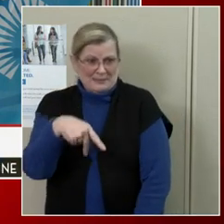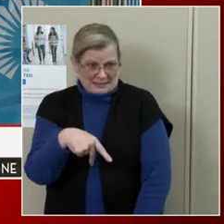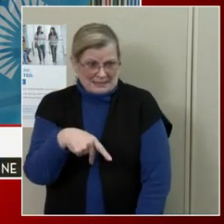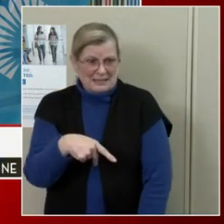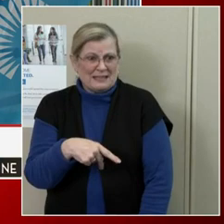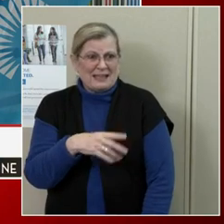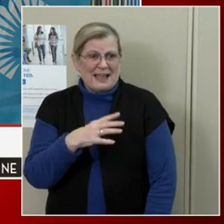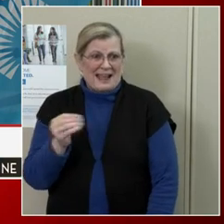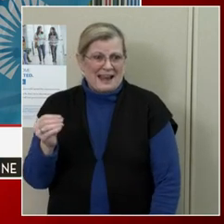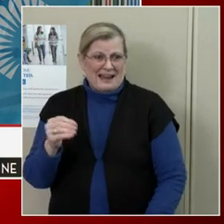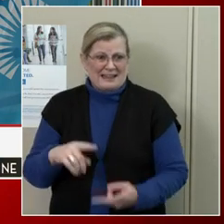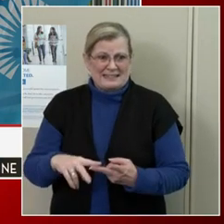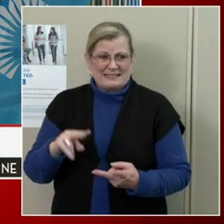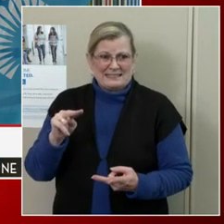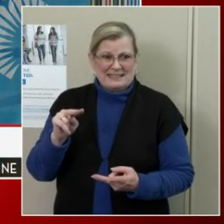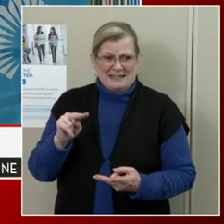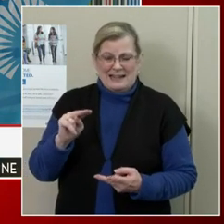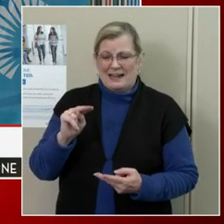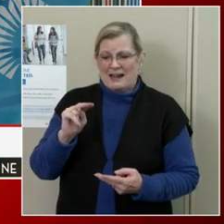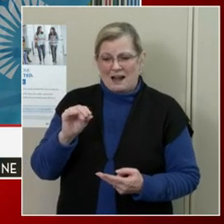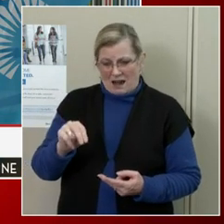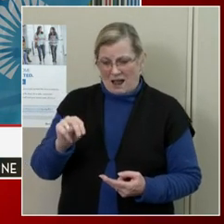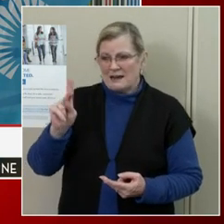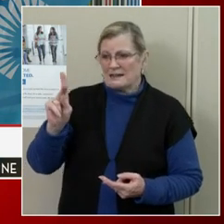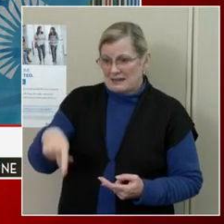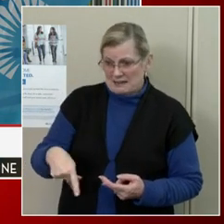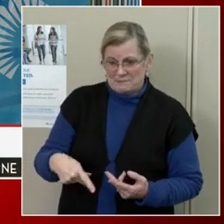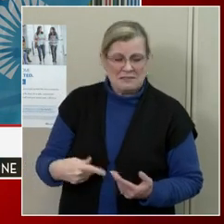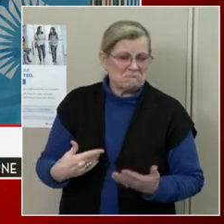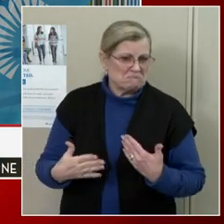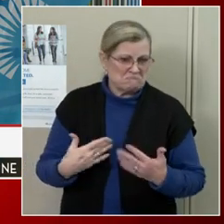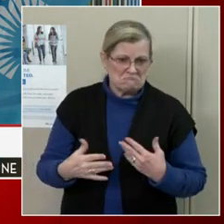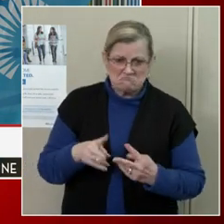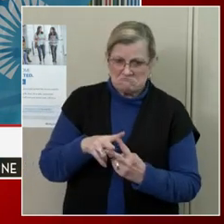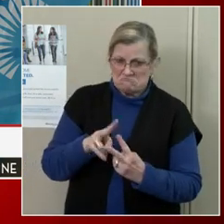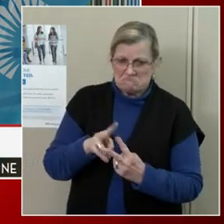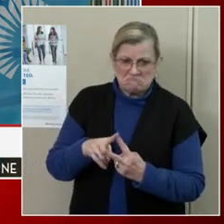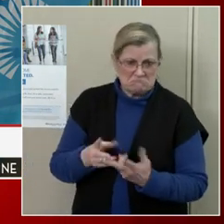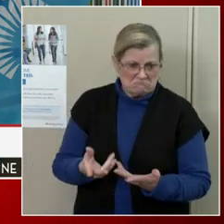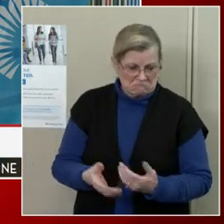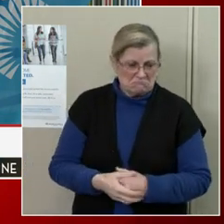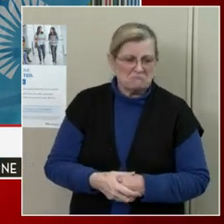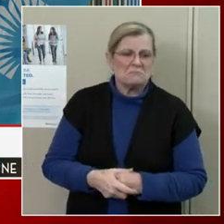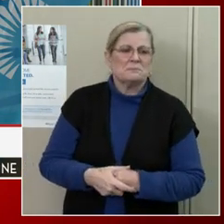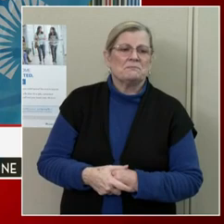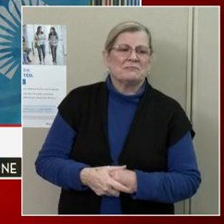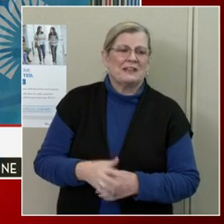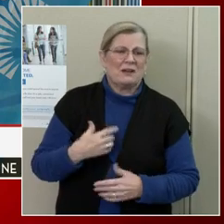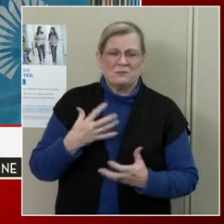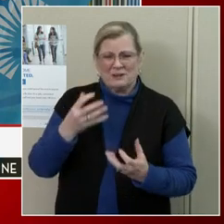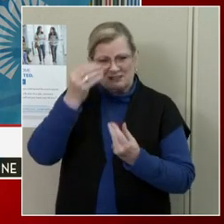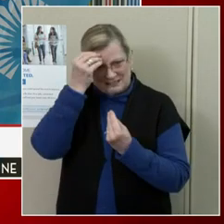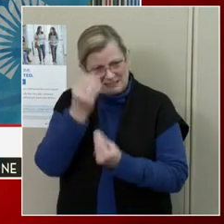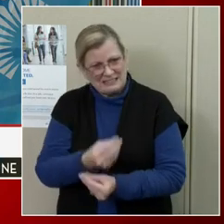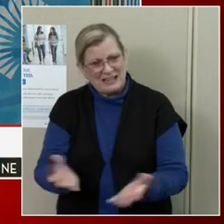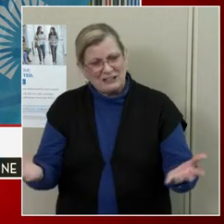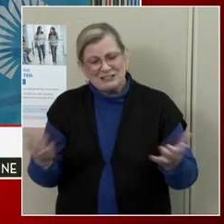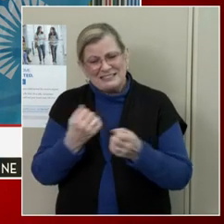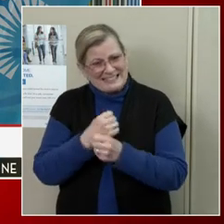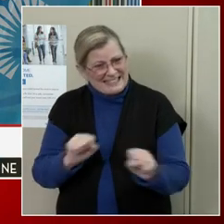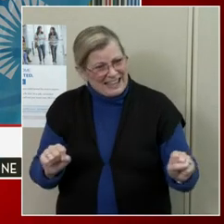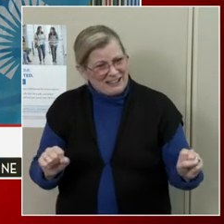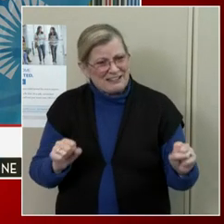want to reiterate that the vaccine is safe and effective. We're all excited about the